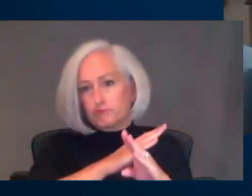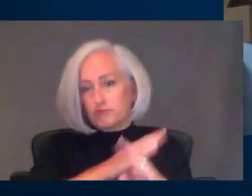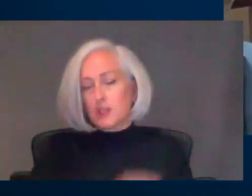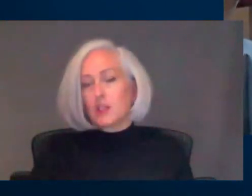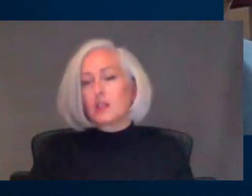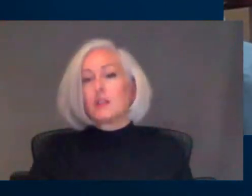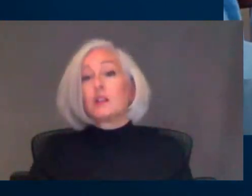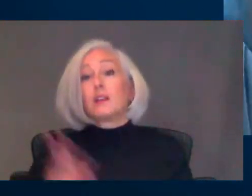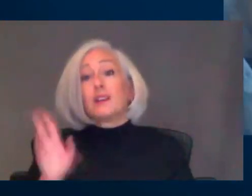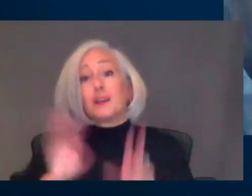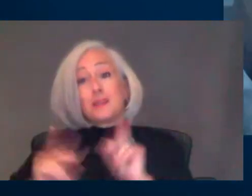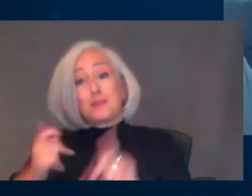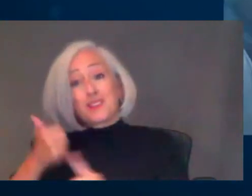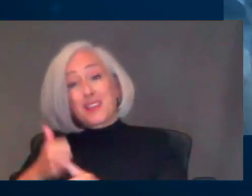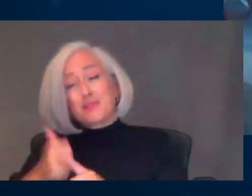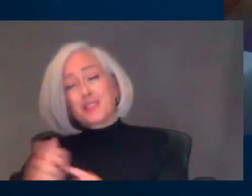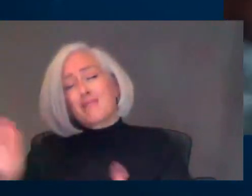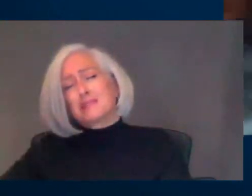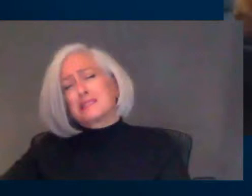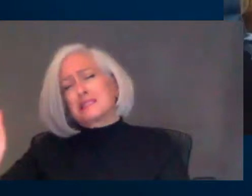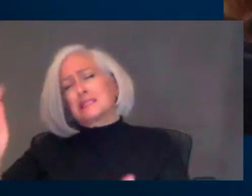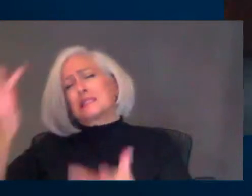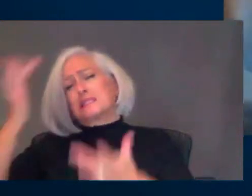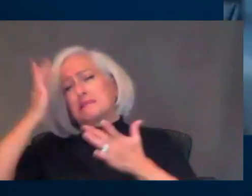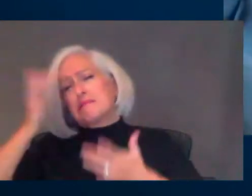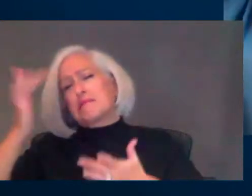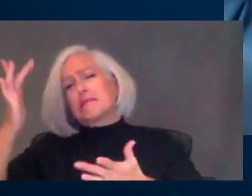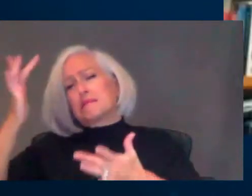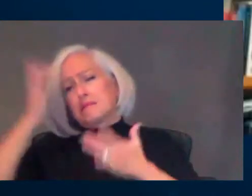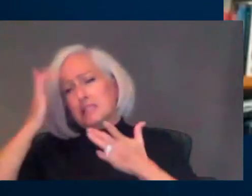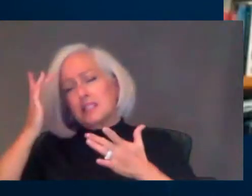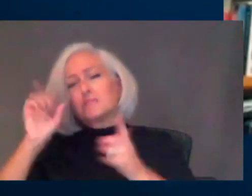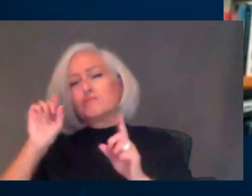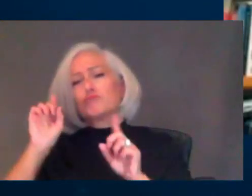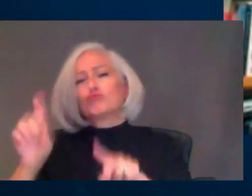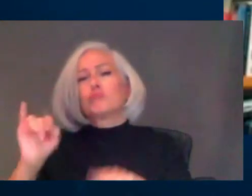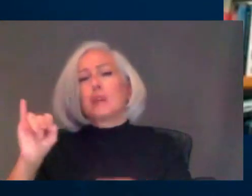mRNA is a type of vaccine that is very